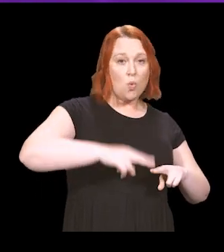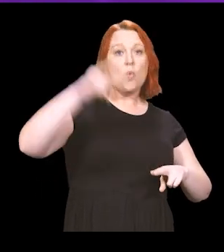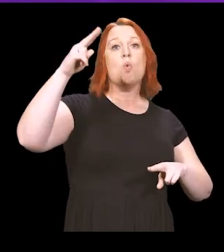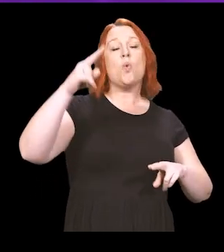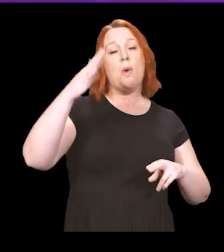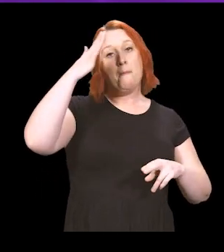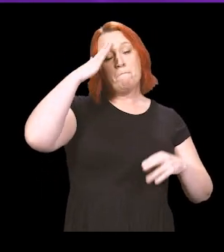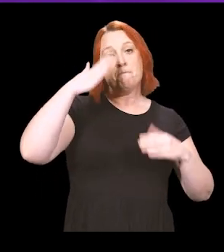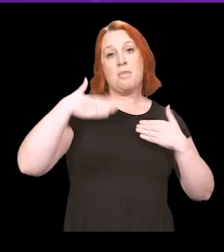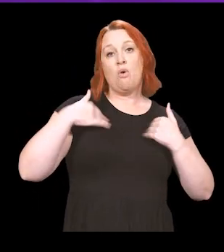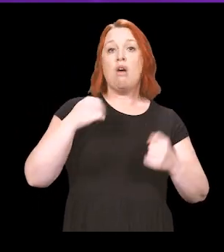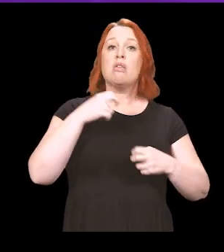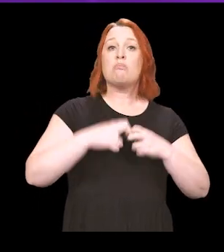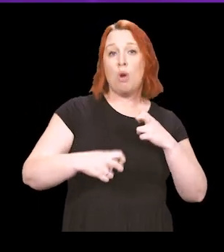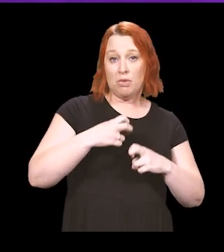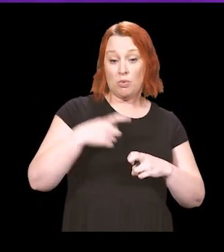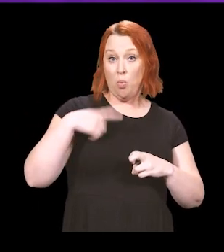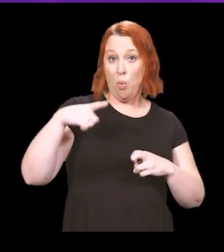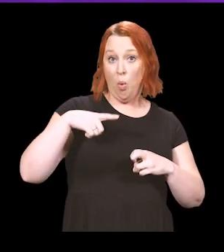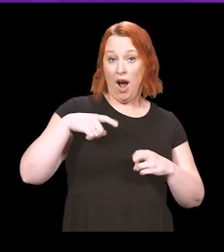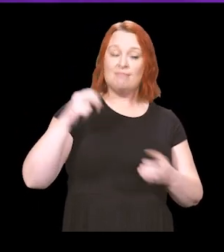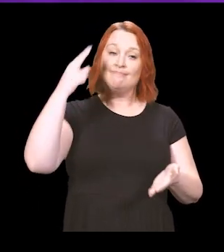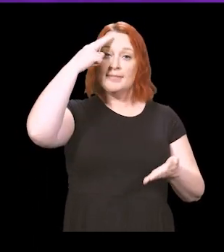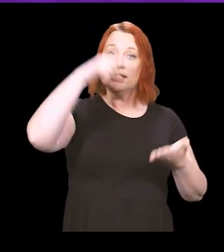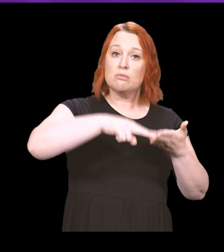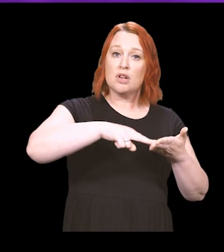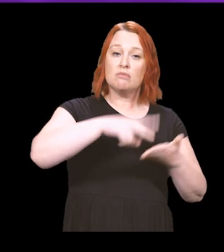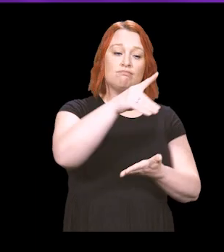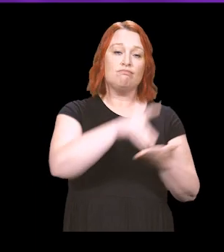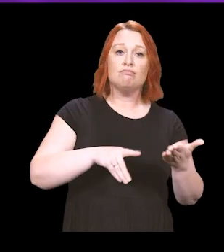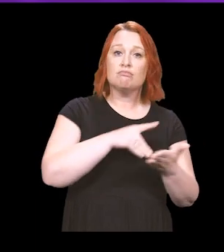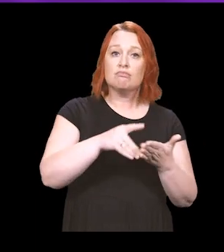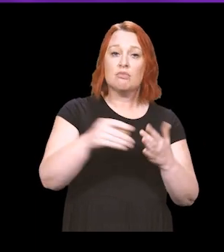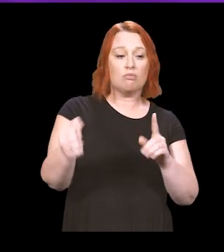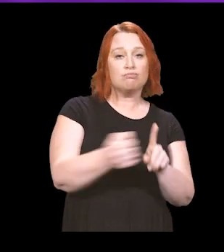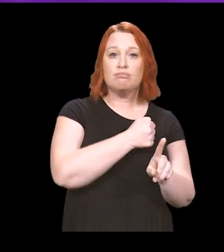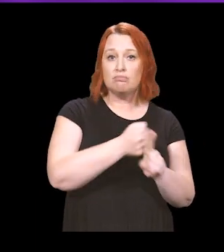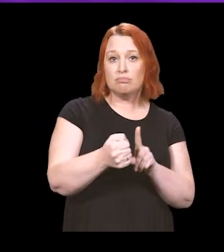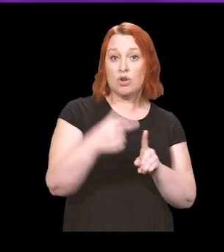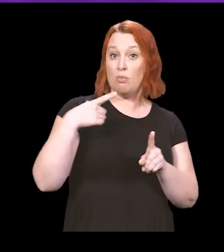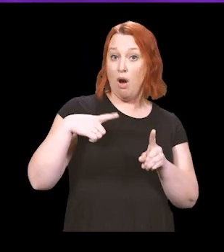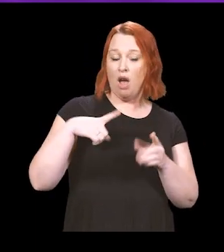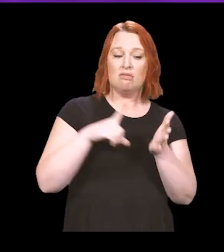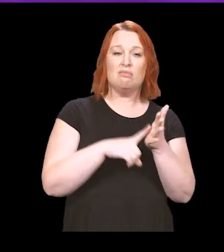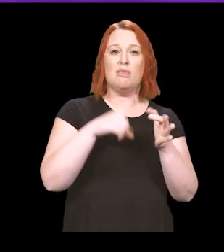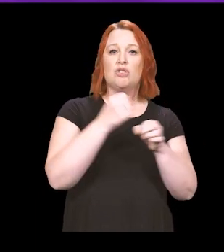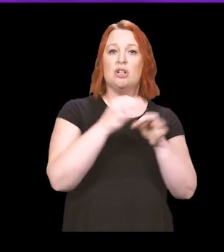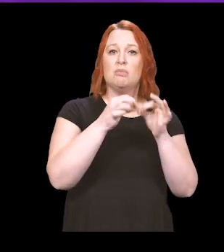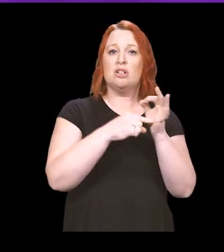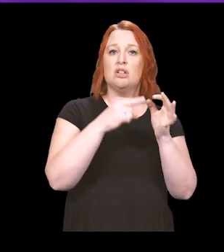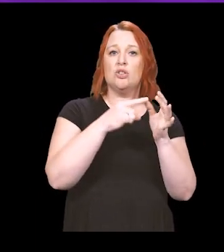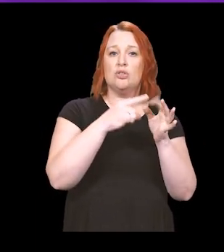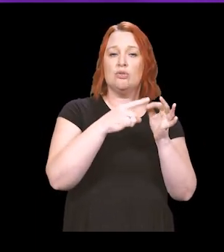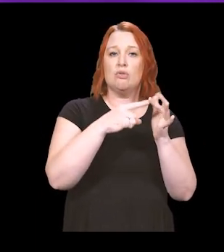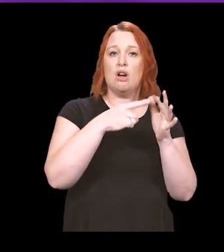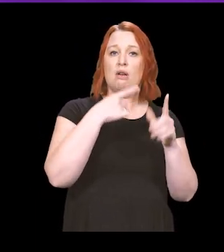number experience poorer mental health outcomes, directly related to experiences of stigma, discrimination and abuse on the